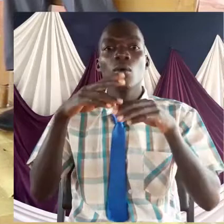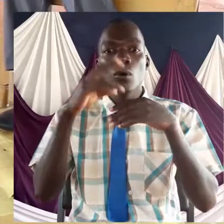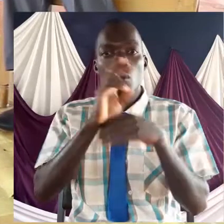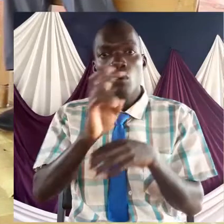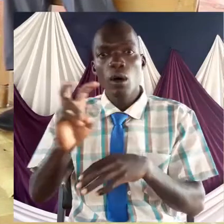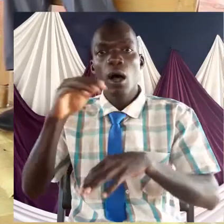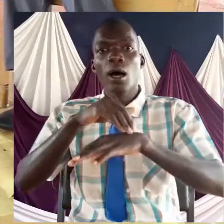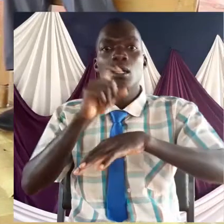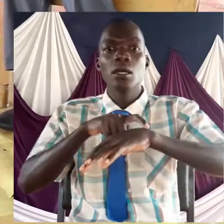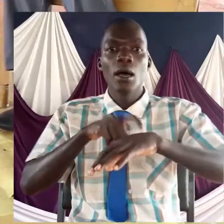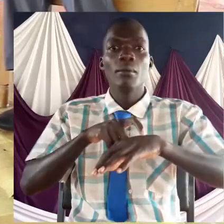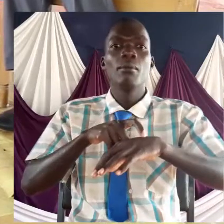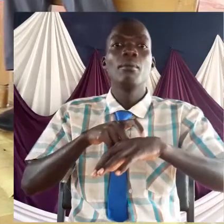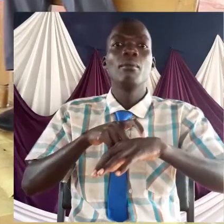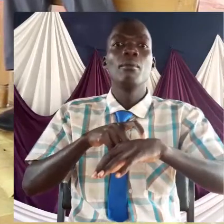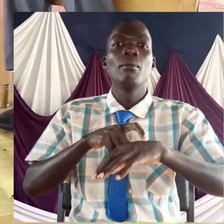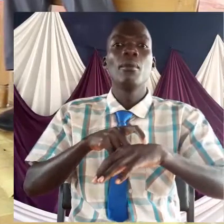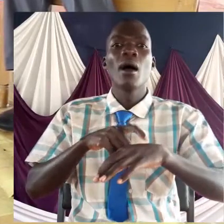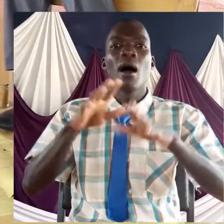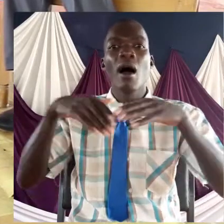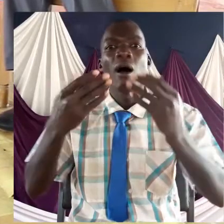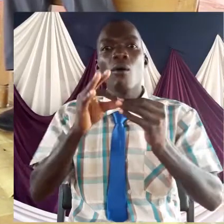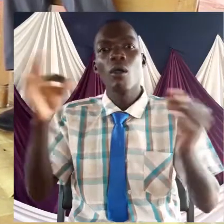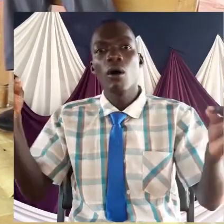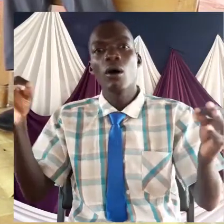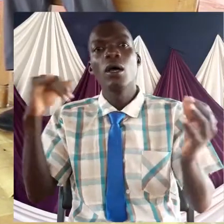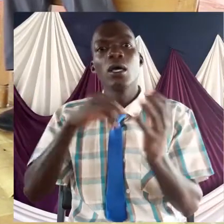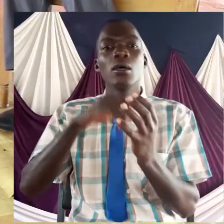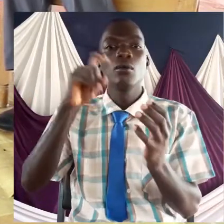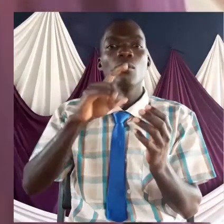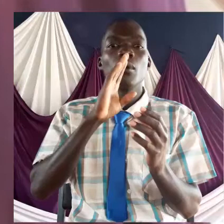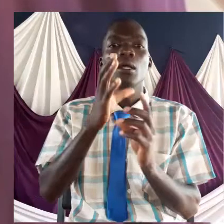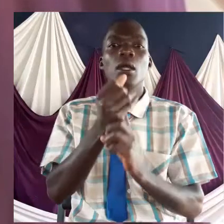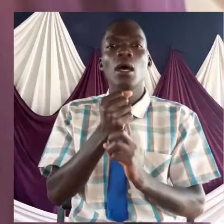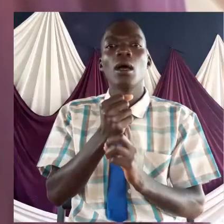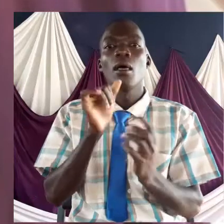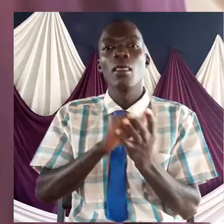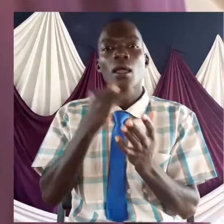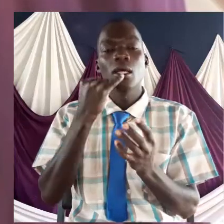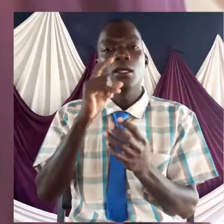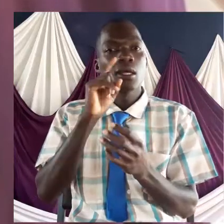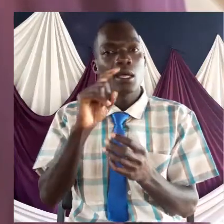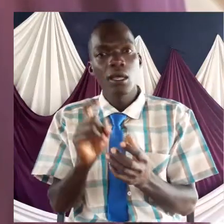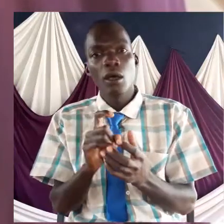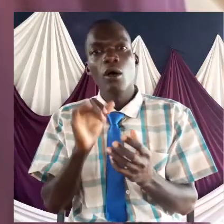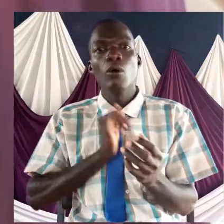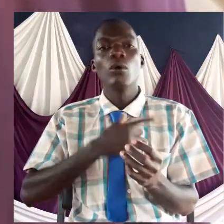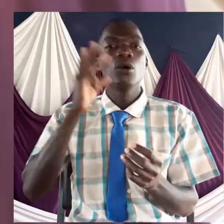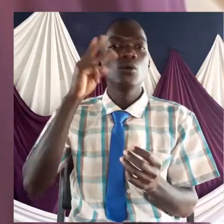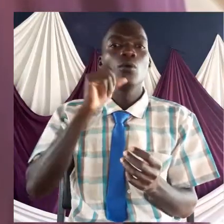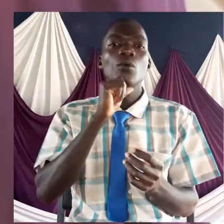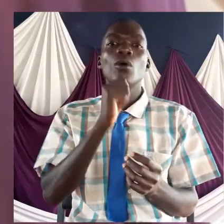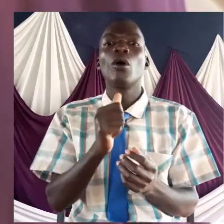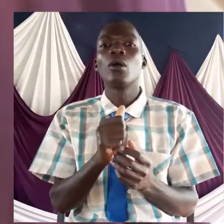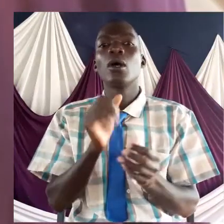at the time period. Yes. How long was it supposed to take? Mm-hmm. If that is the case, then we should not